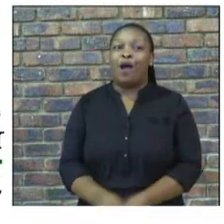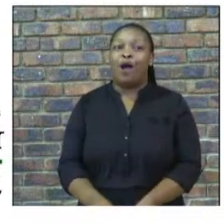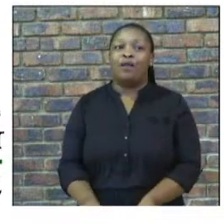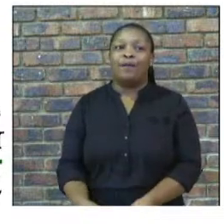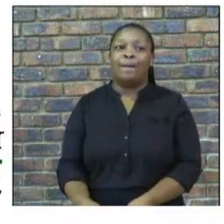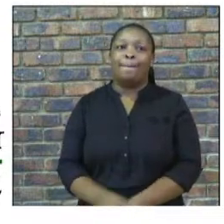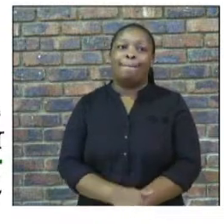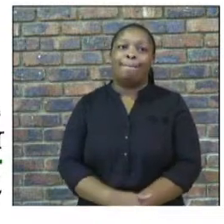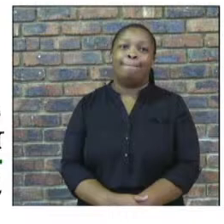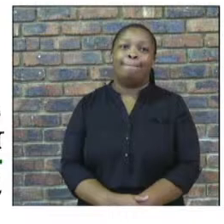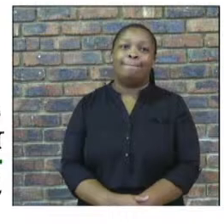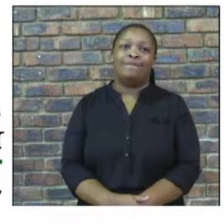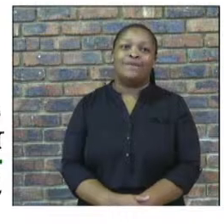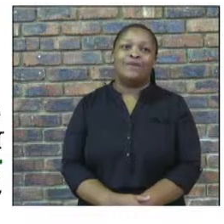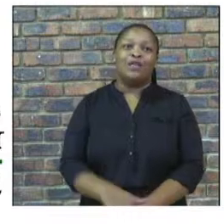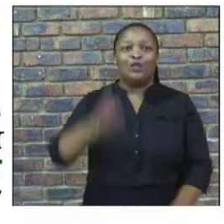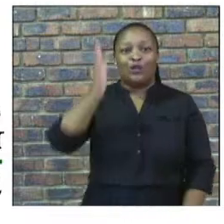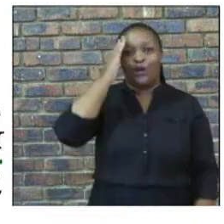Ya, ke nako e la ke re.